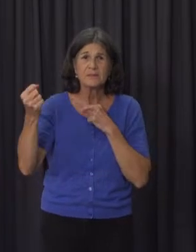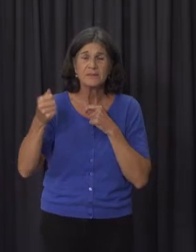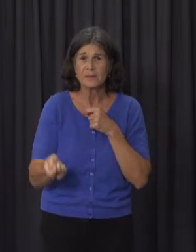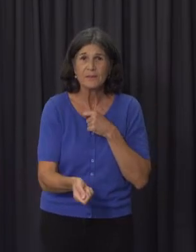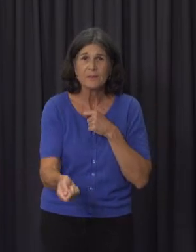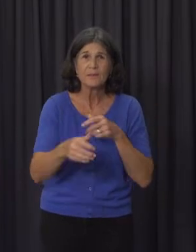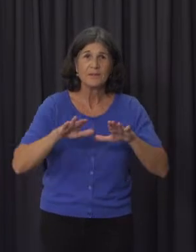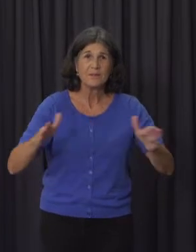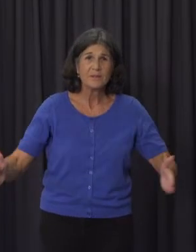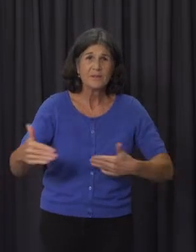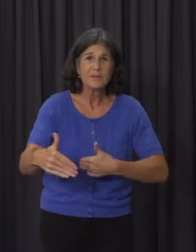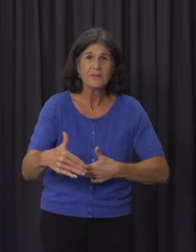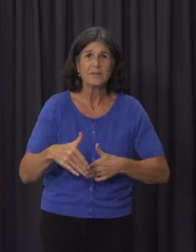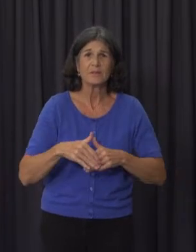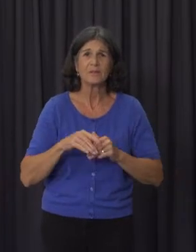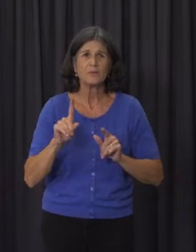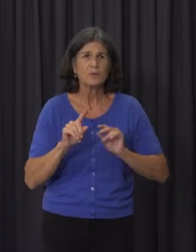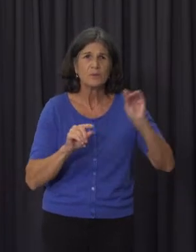information online at